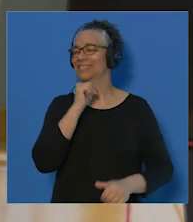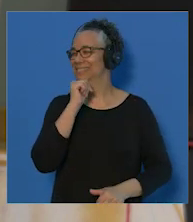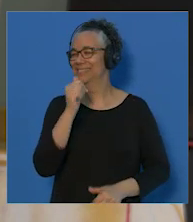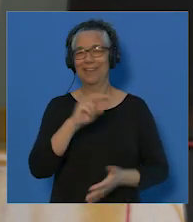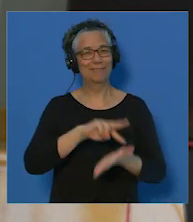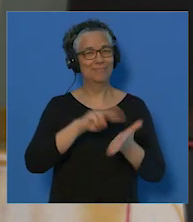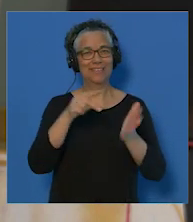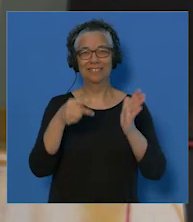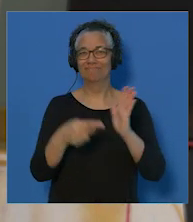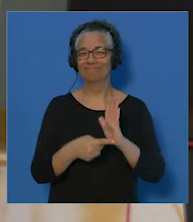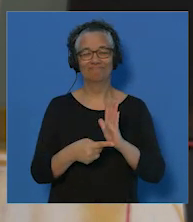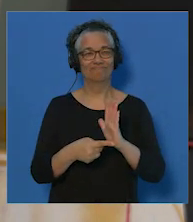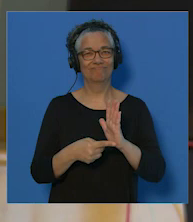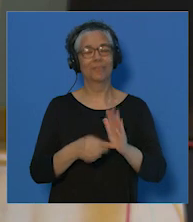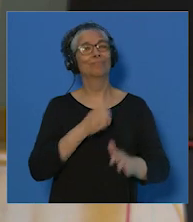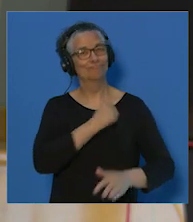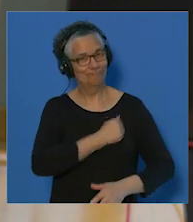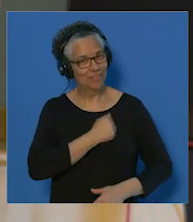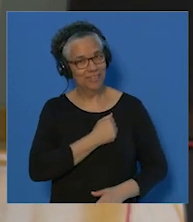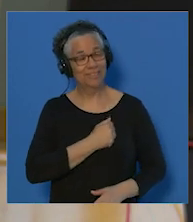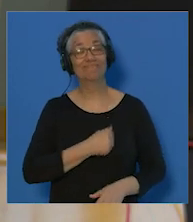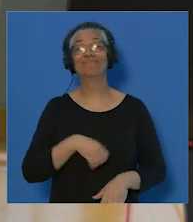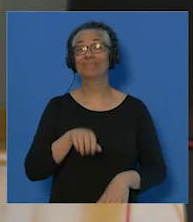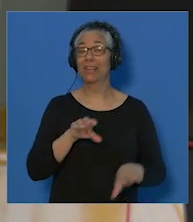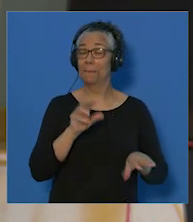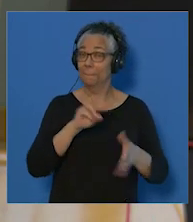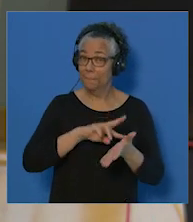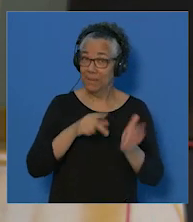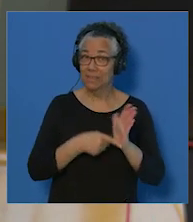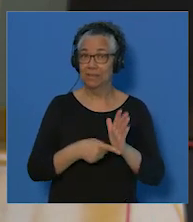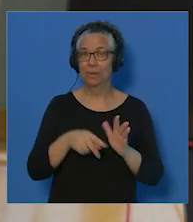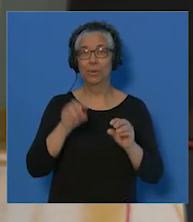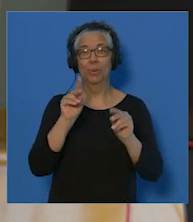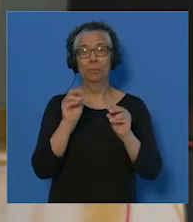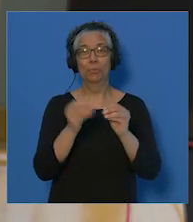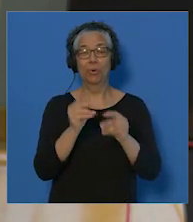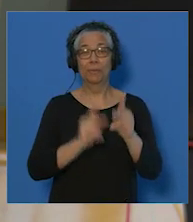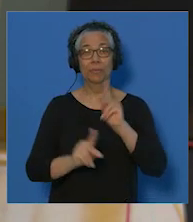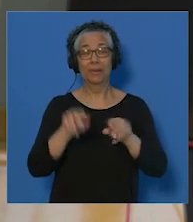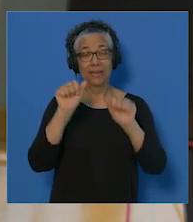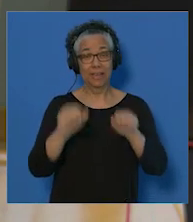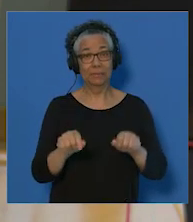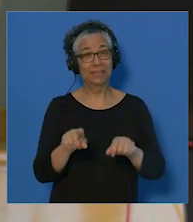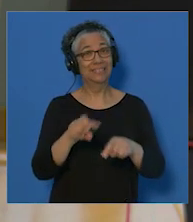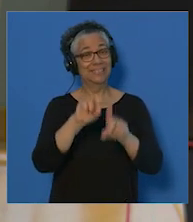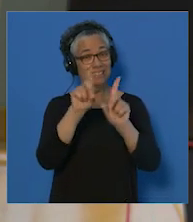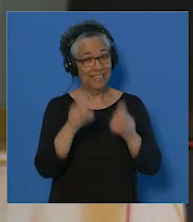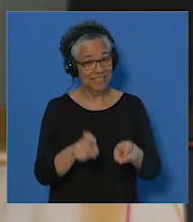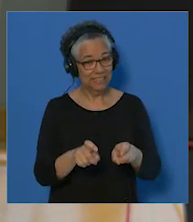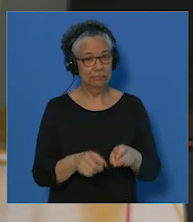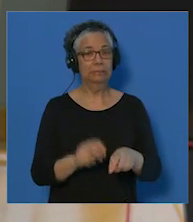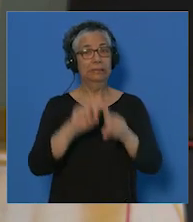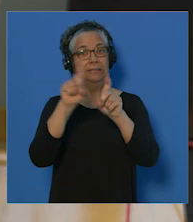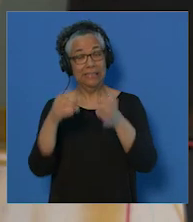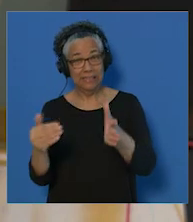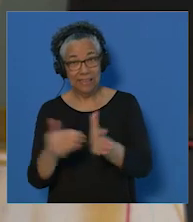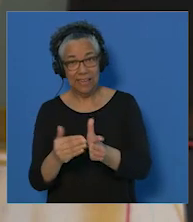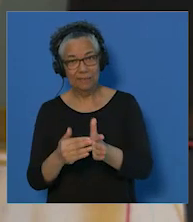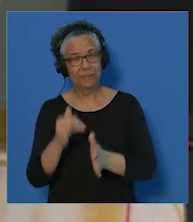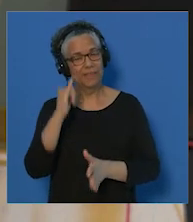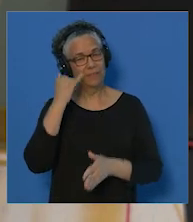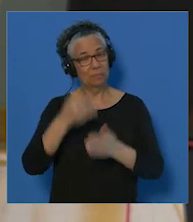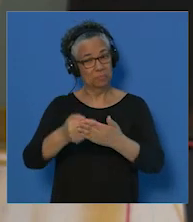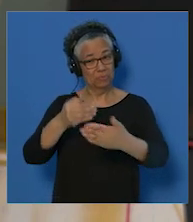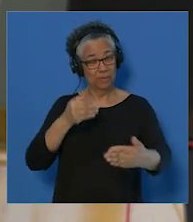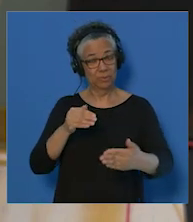mean that we can have more people tested and retested who had previously tested positive for COVID-19